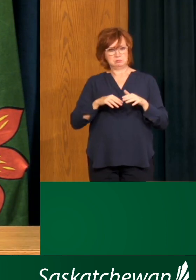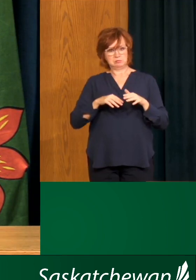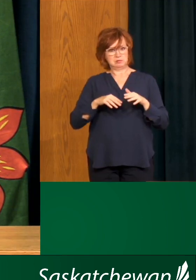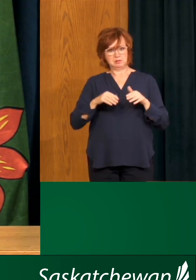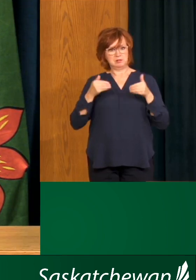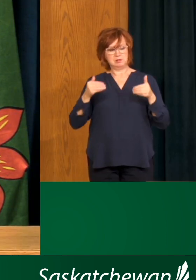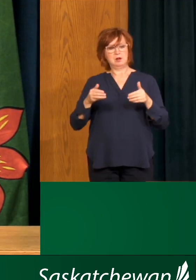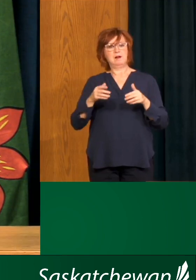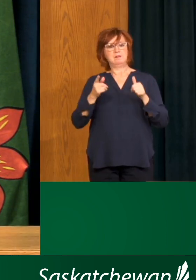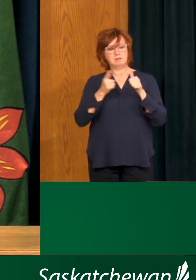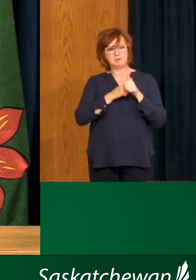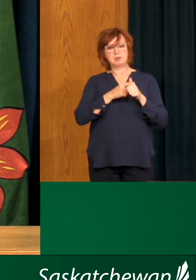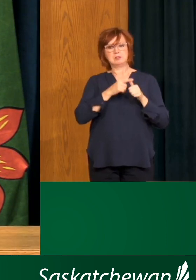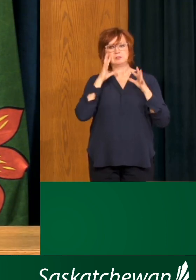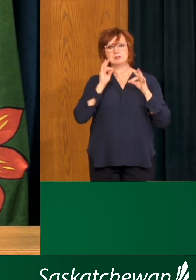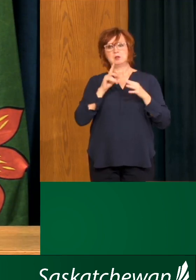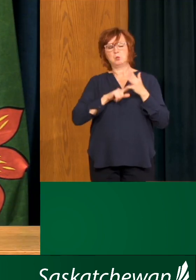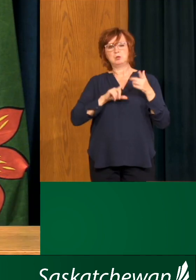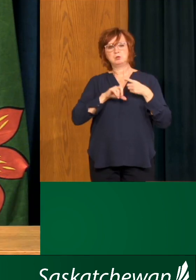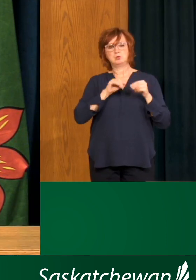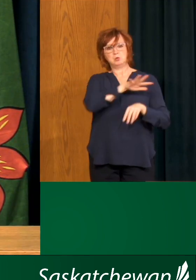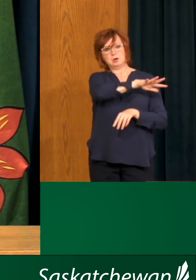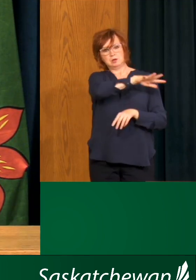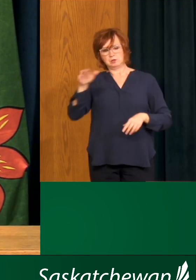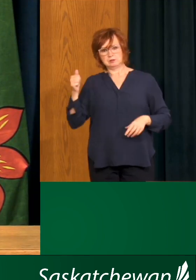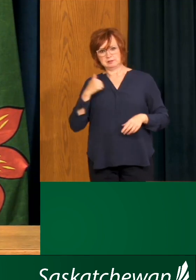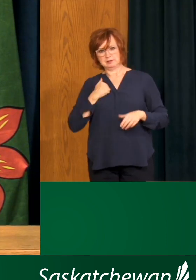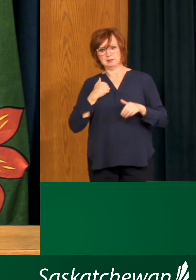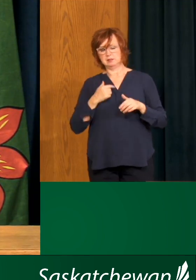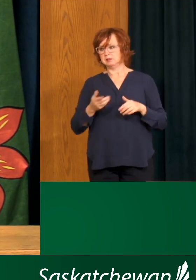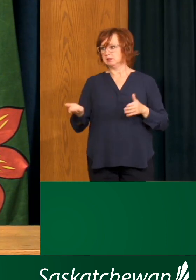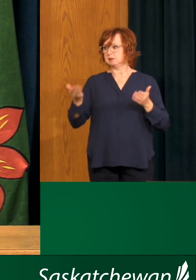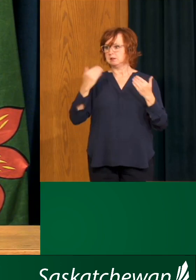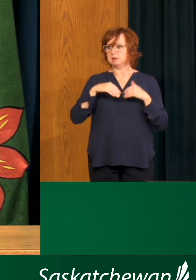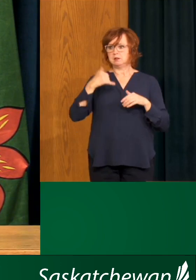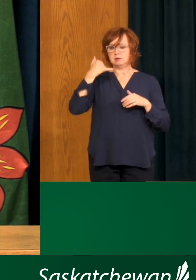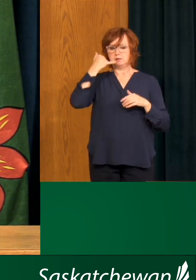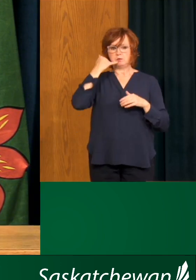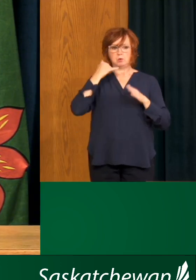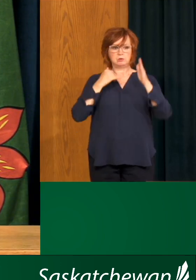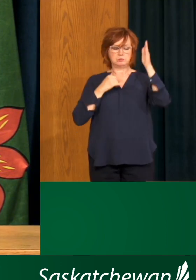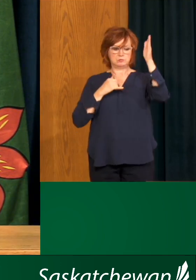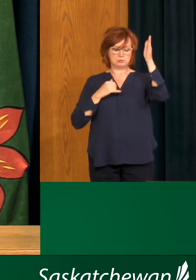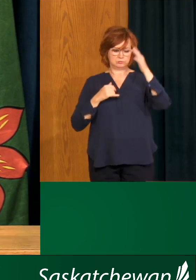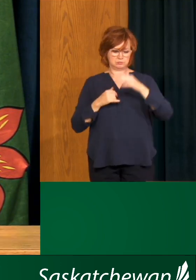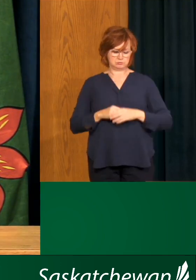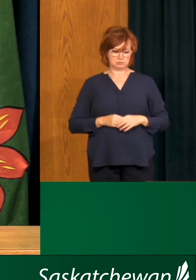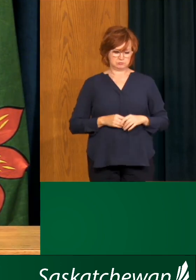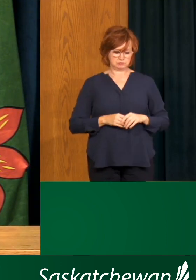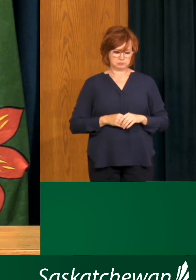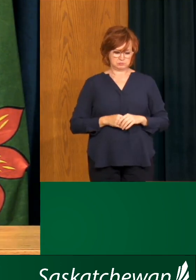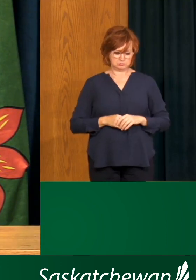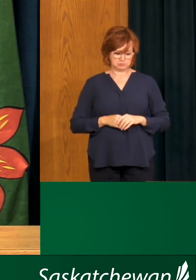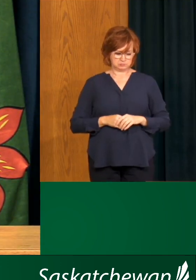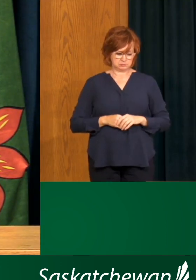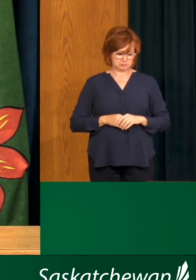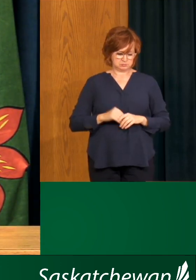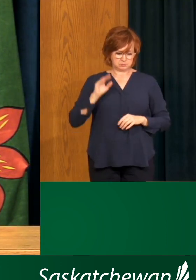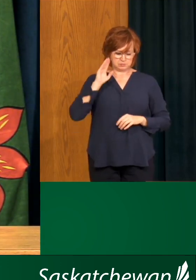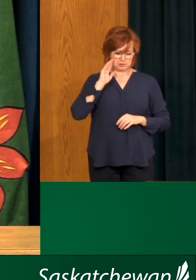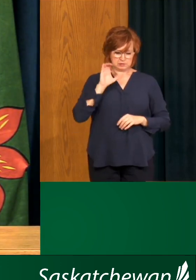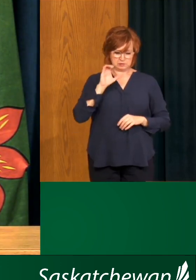We have Adam Hunter with CBC. Hi, I'm wondering if the province has any